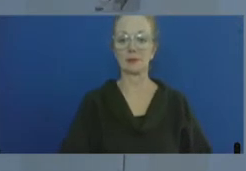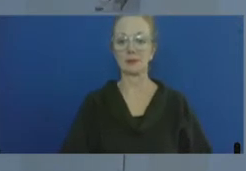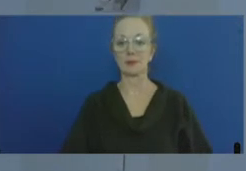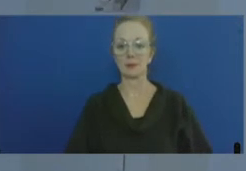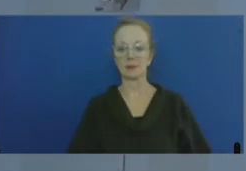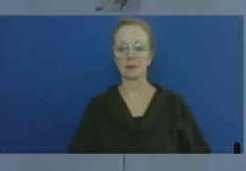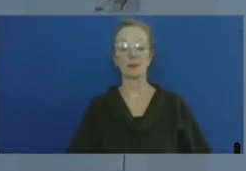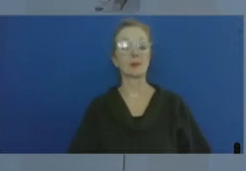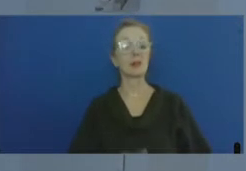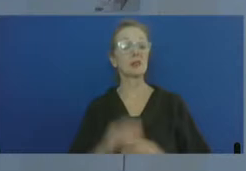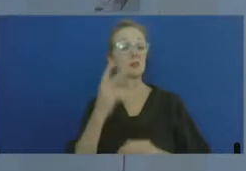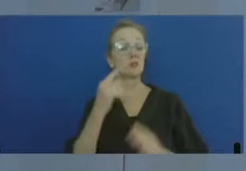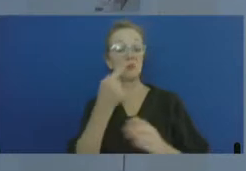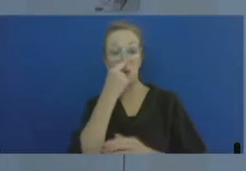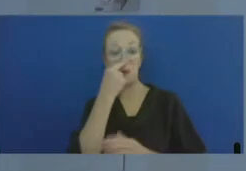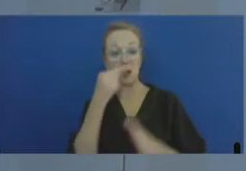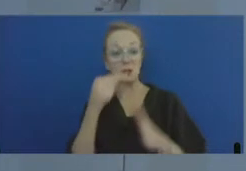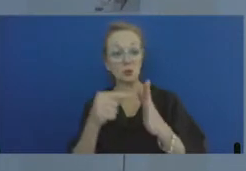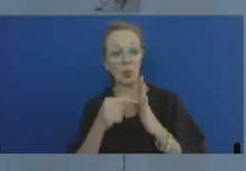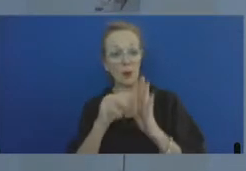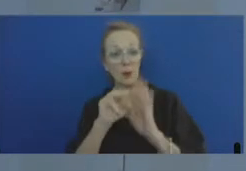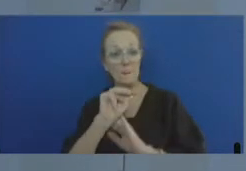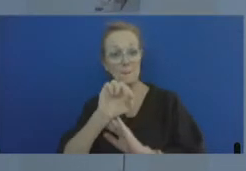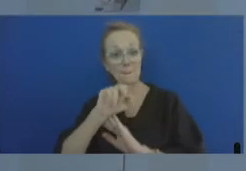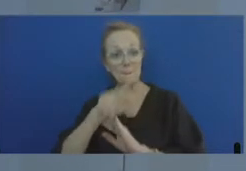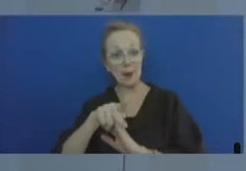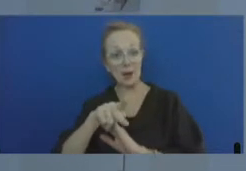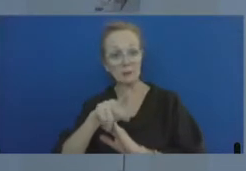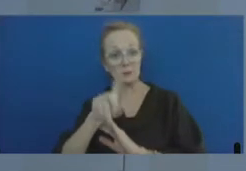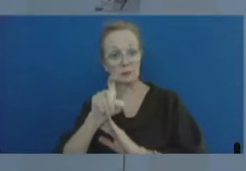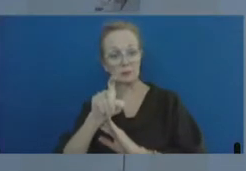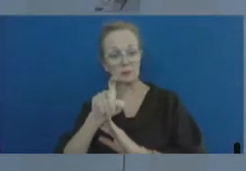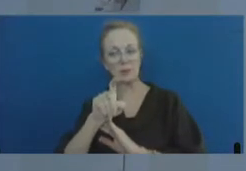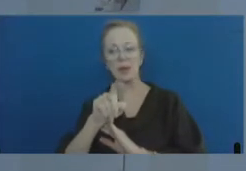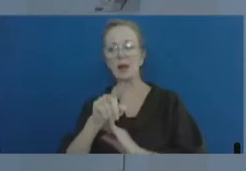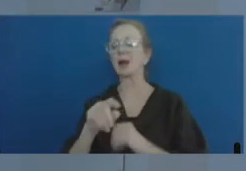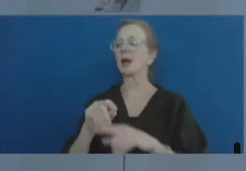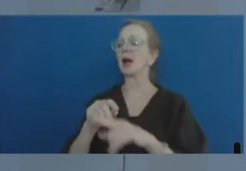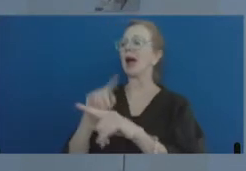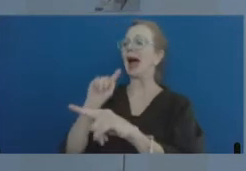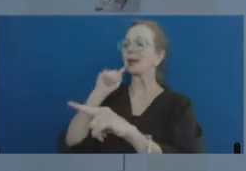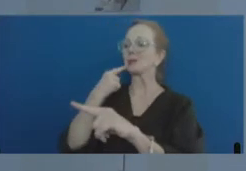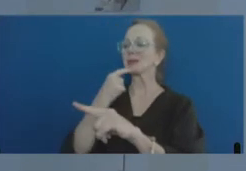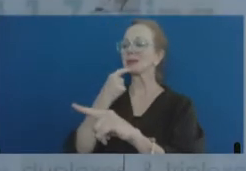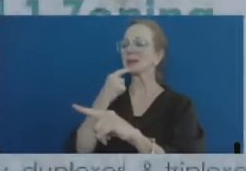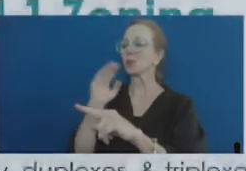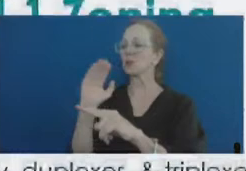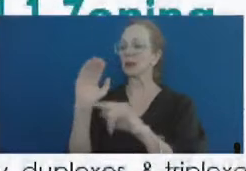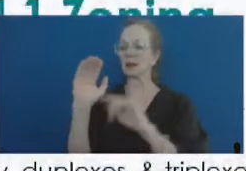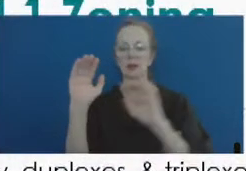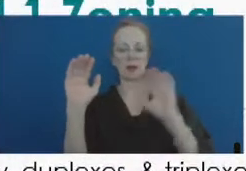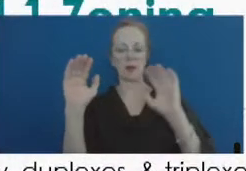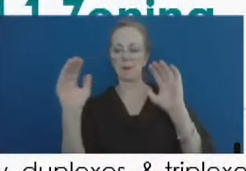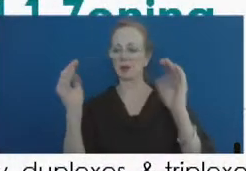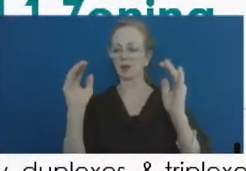One of the things that Councilmember Ashmira said, she talked about a comparison. I'd also like to see that